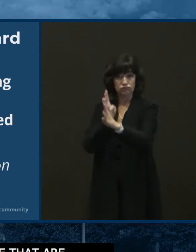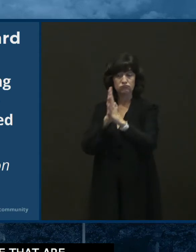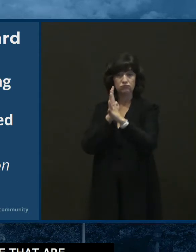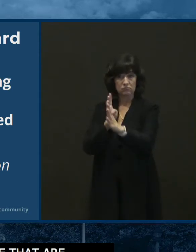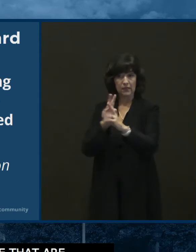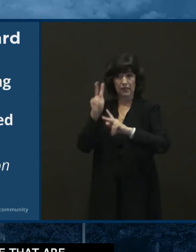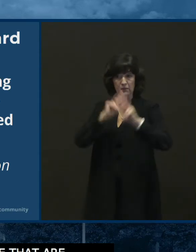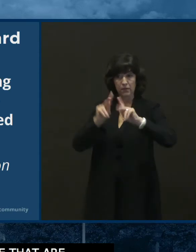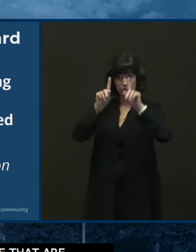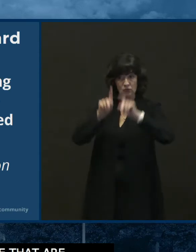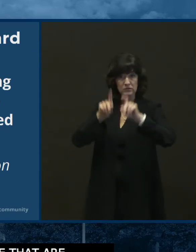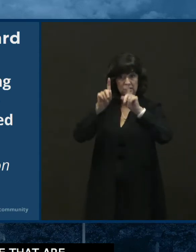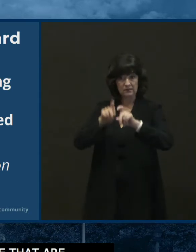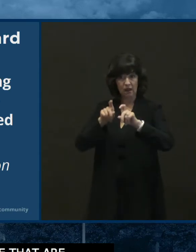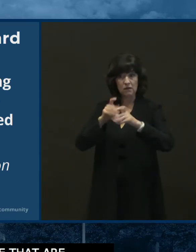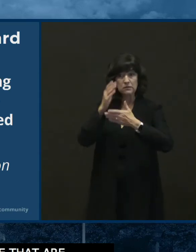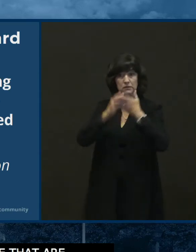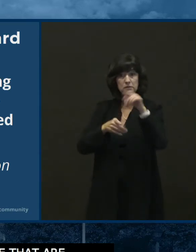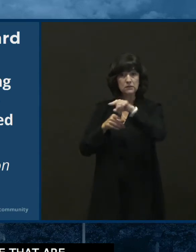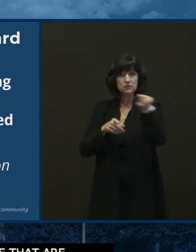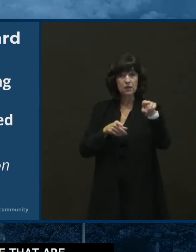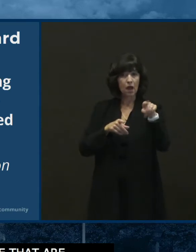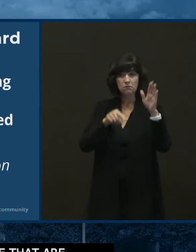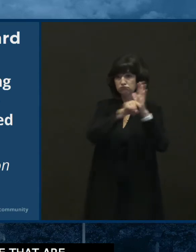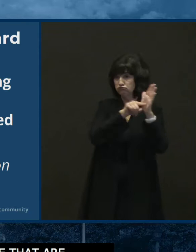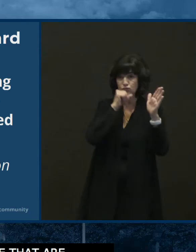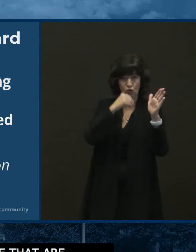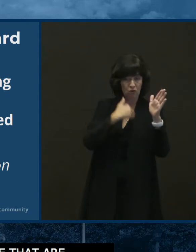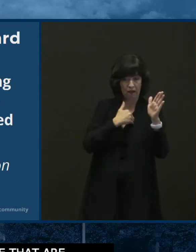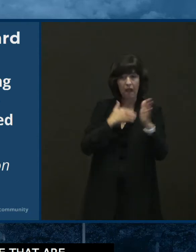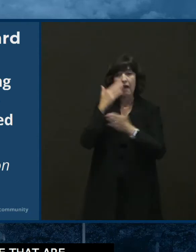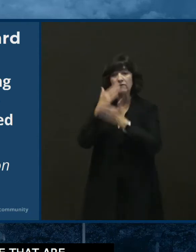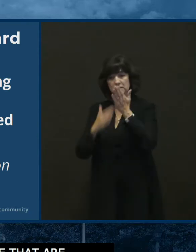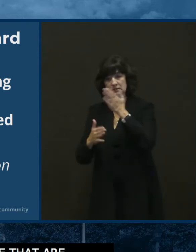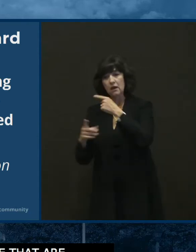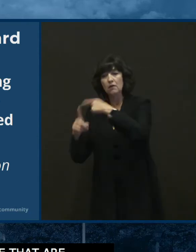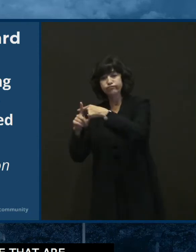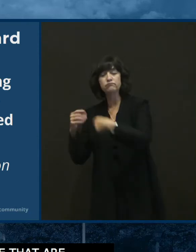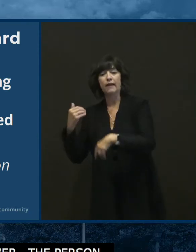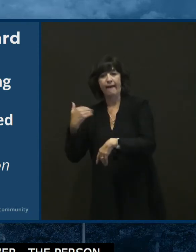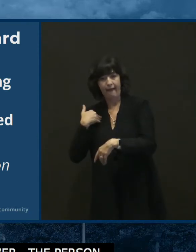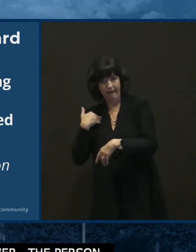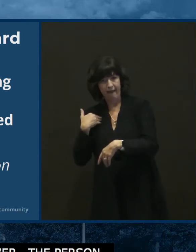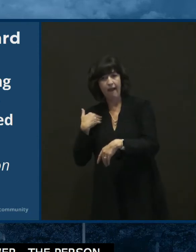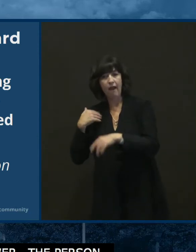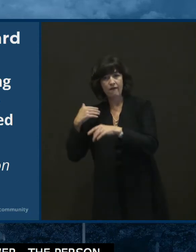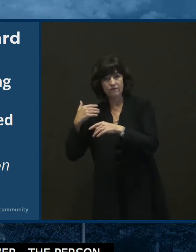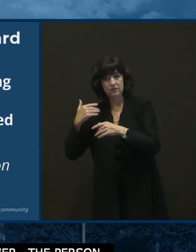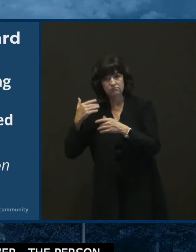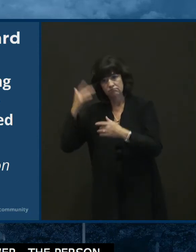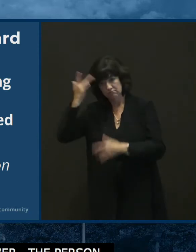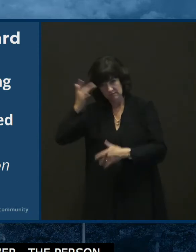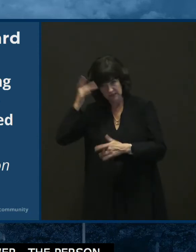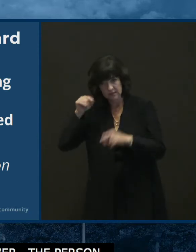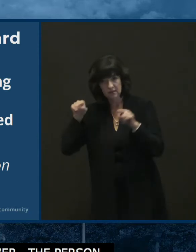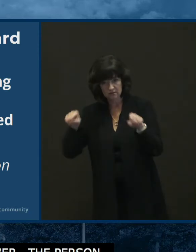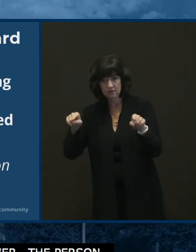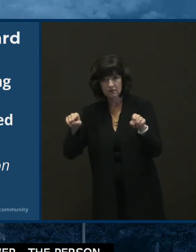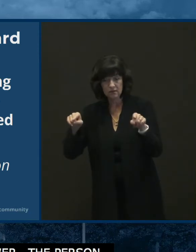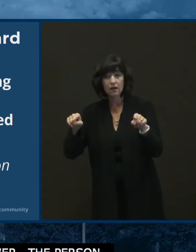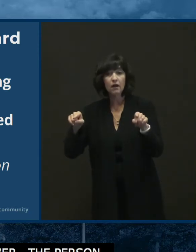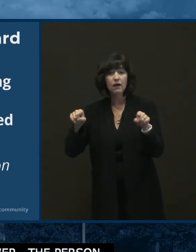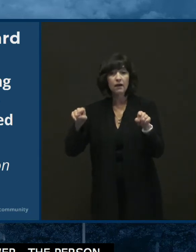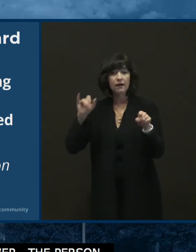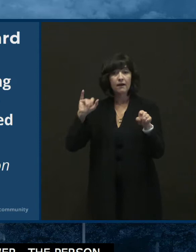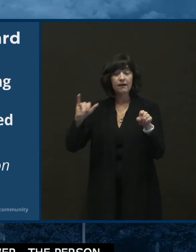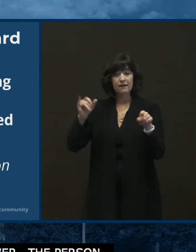really, it was very equivalent in the beginning, in fact, even pretty equivalent in the summer. But now that more and